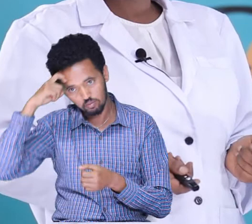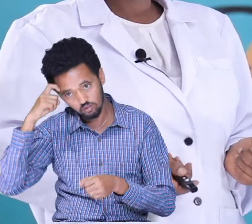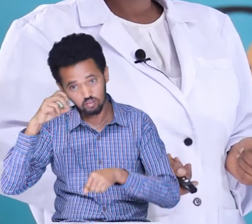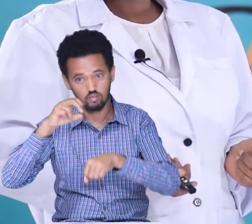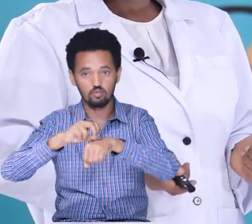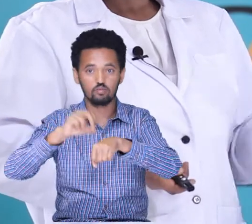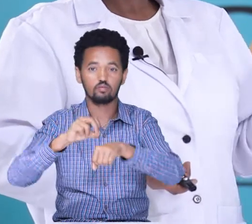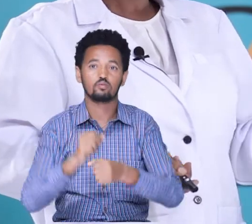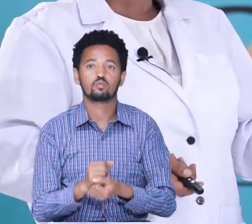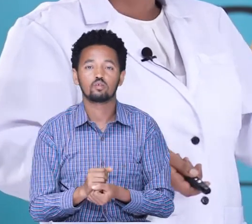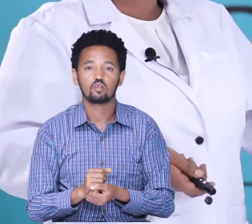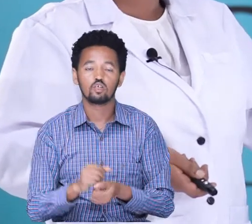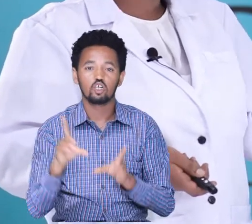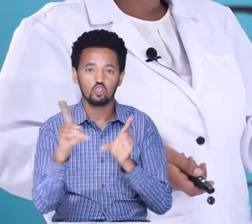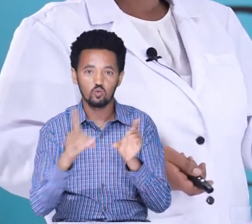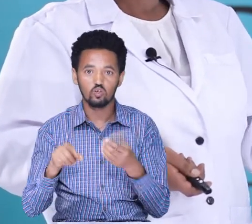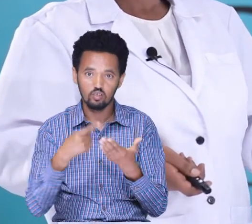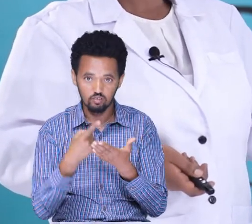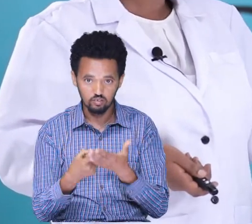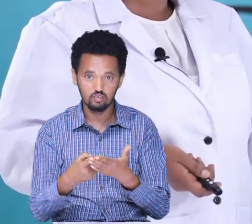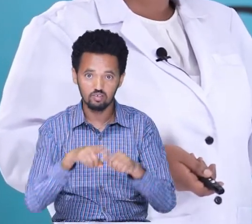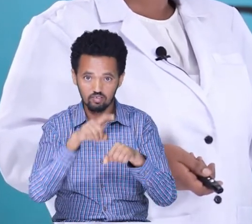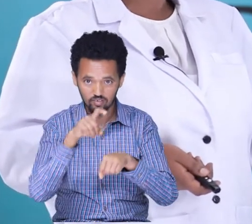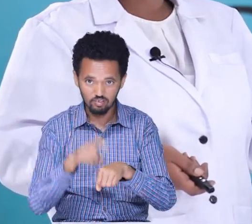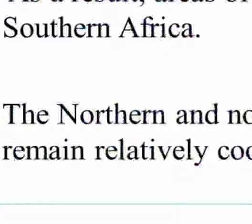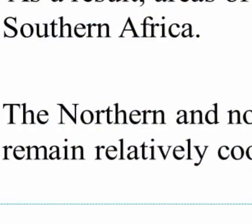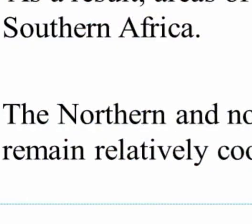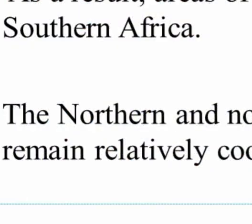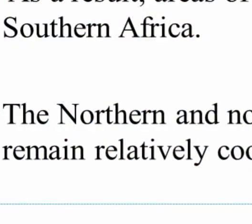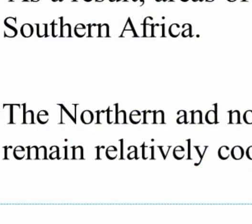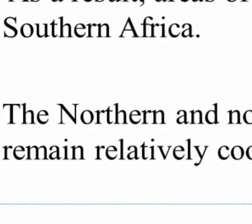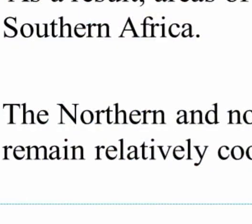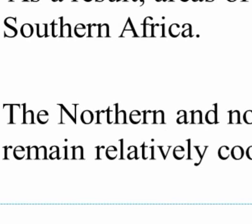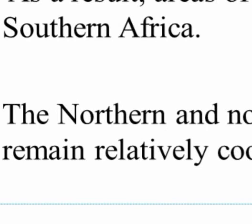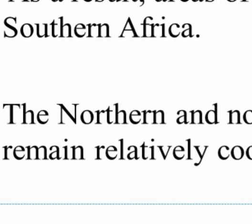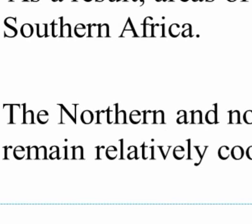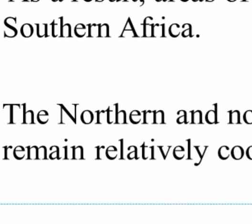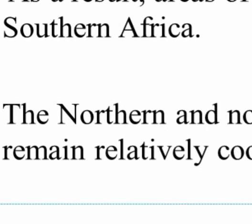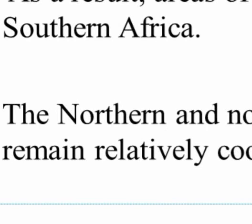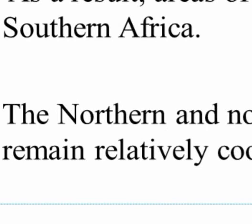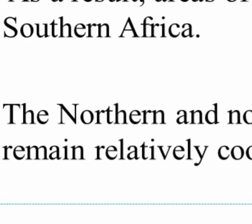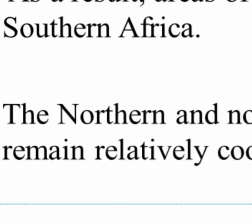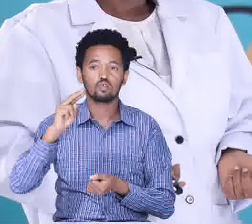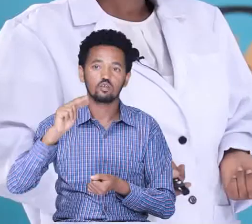hemisphere. During this time, the sun overhead southern of the equator.